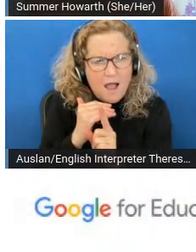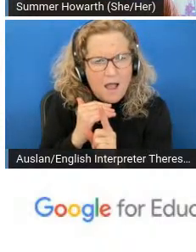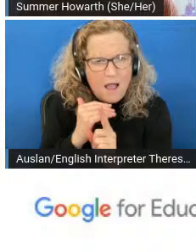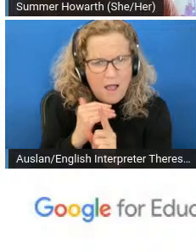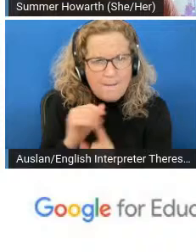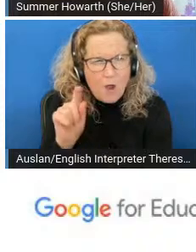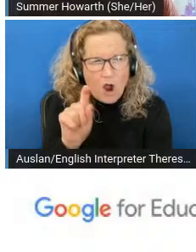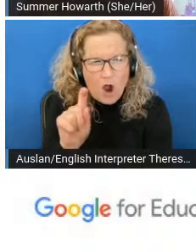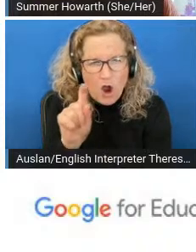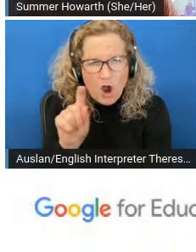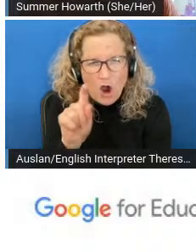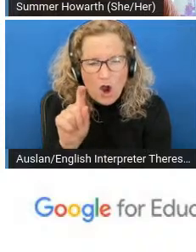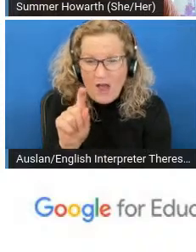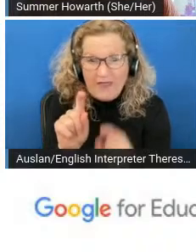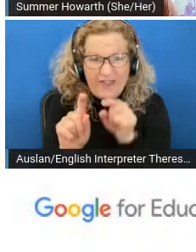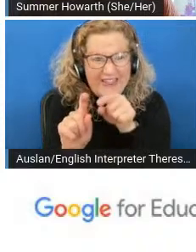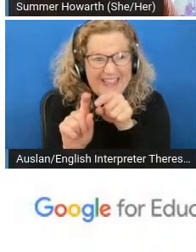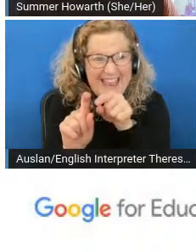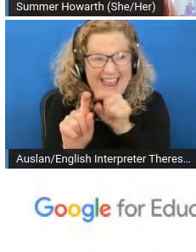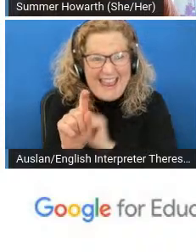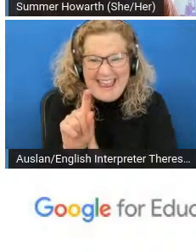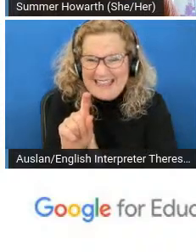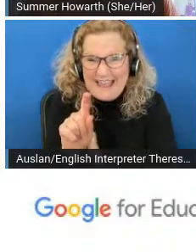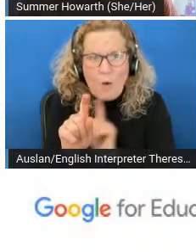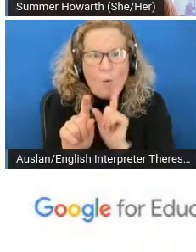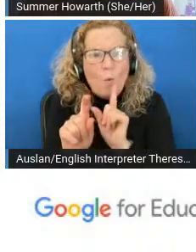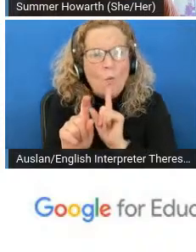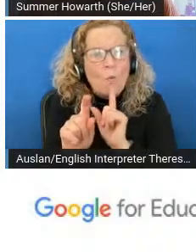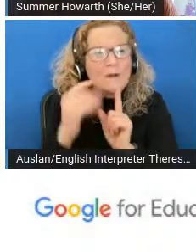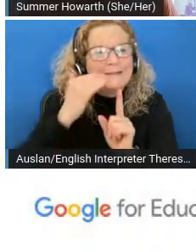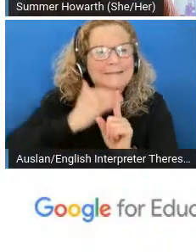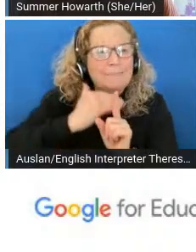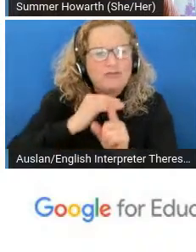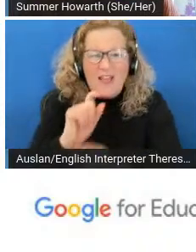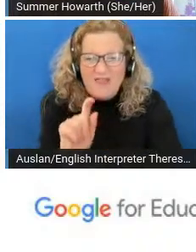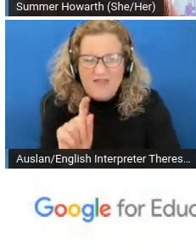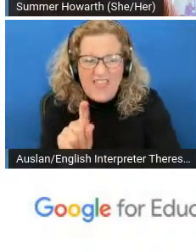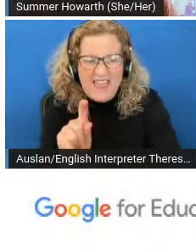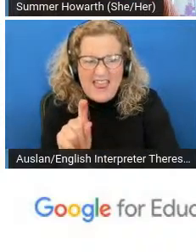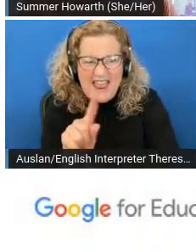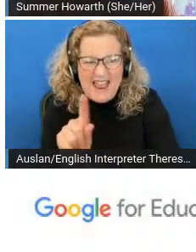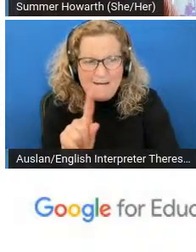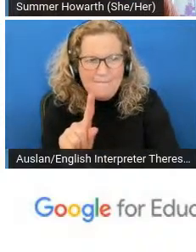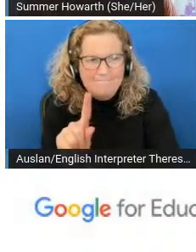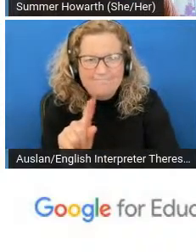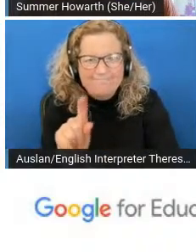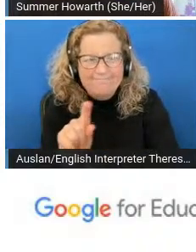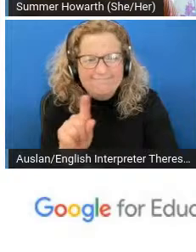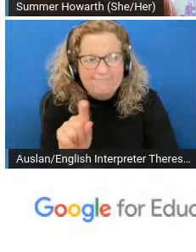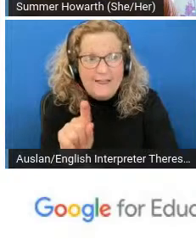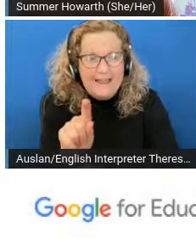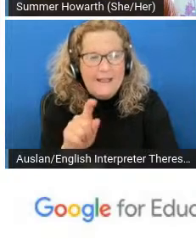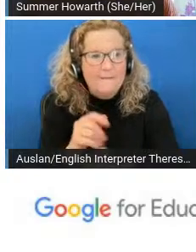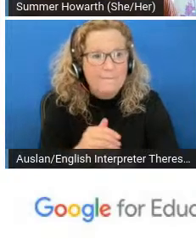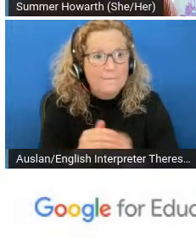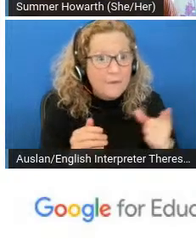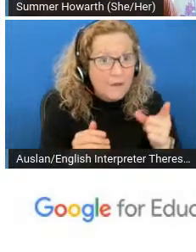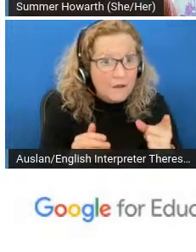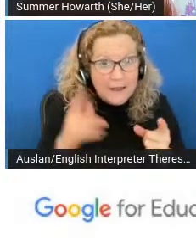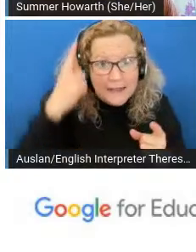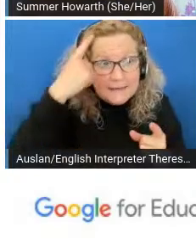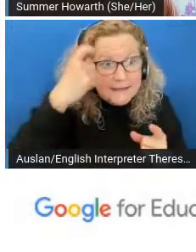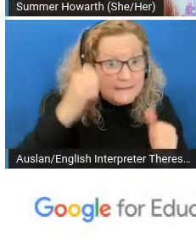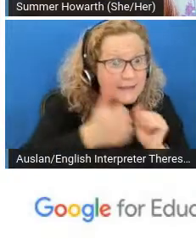Oh, yeah. At the point where my cursor is, what do you think the temperature is? Oh, we're like playing a guessing game right